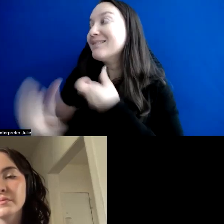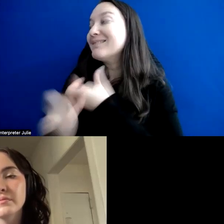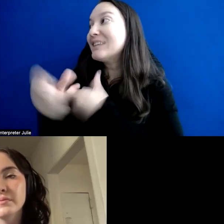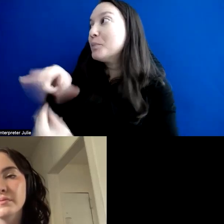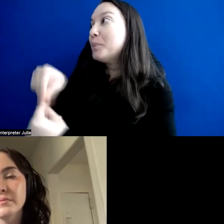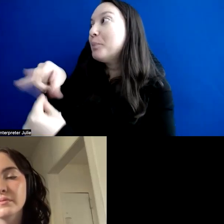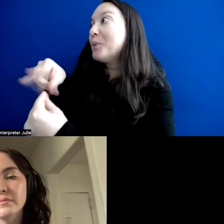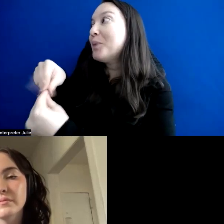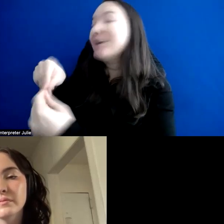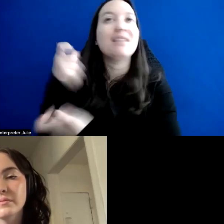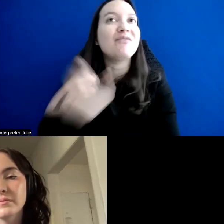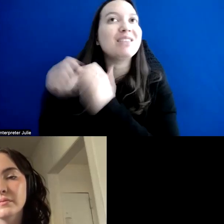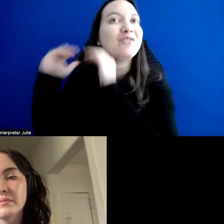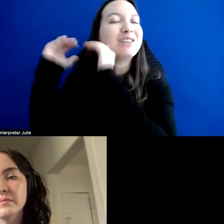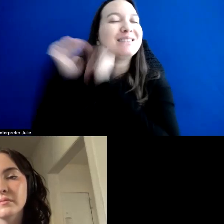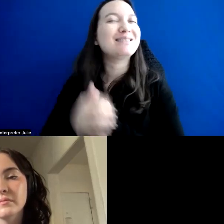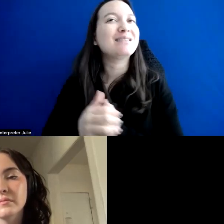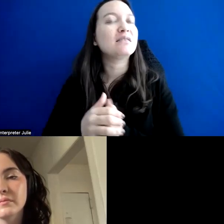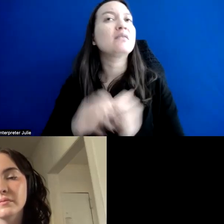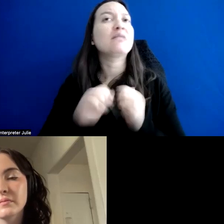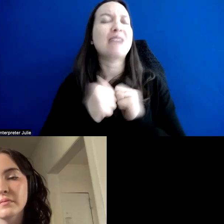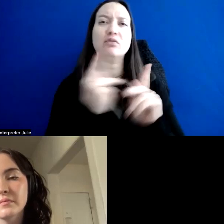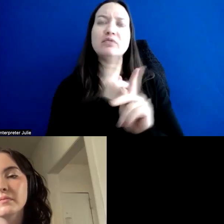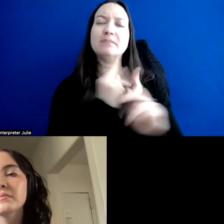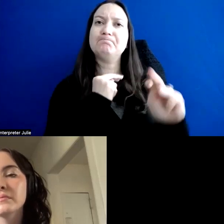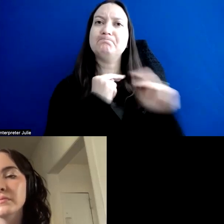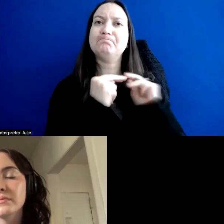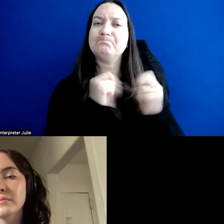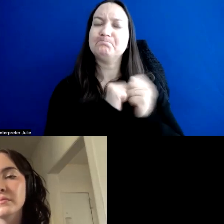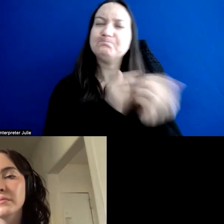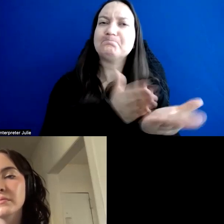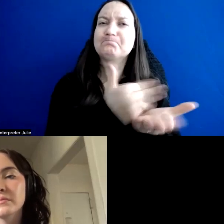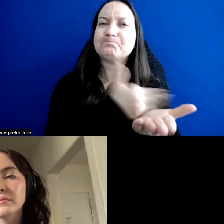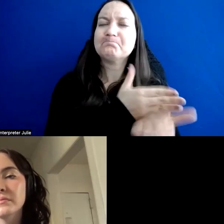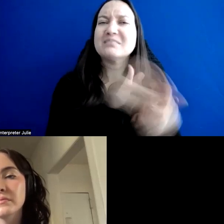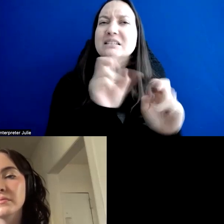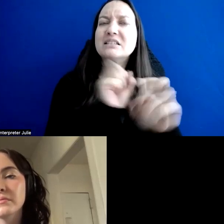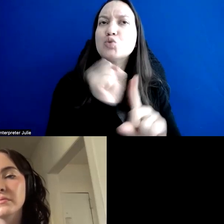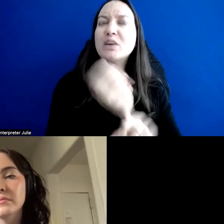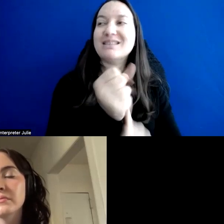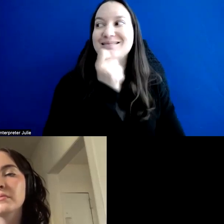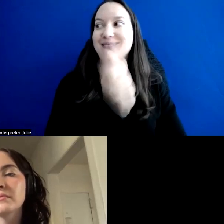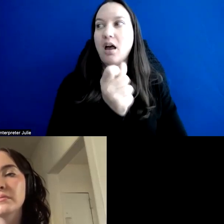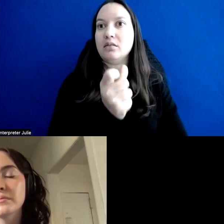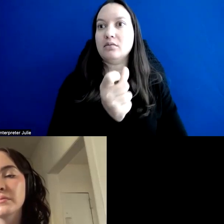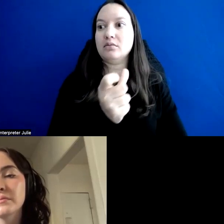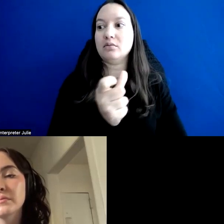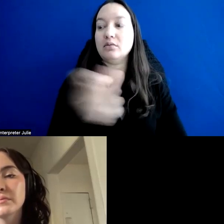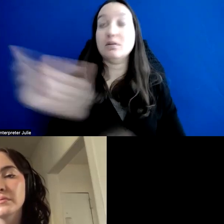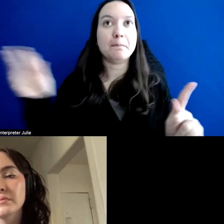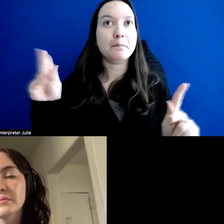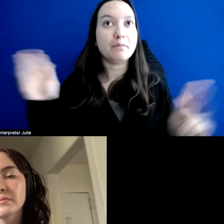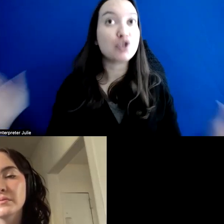every level. How we negotiate that situation without encouraging people to